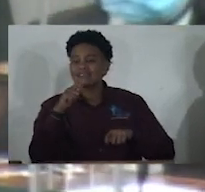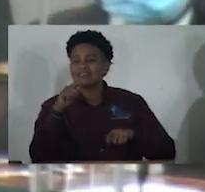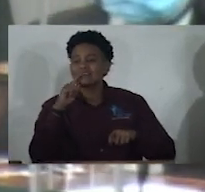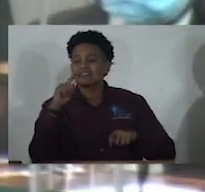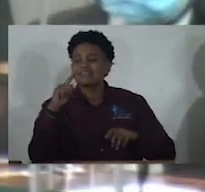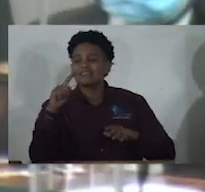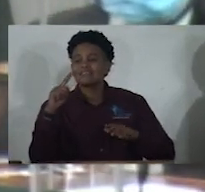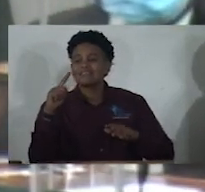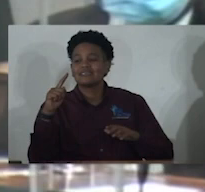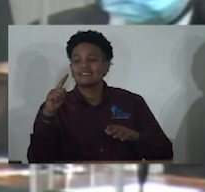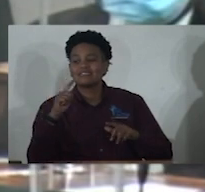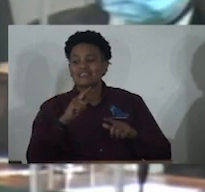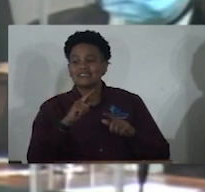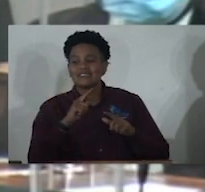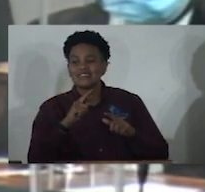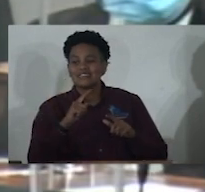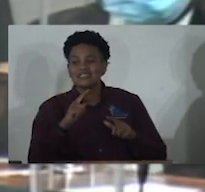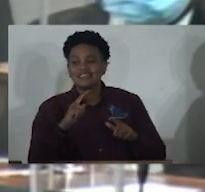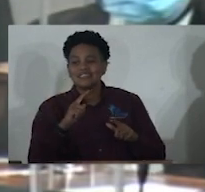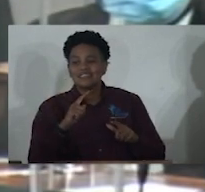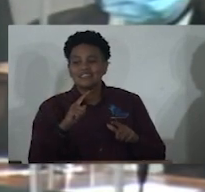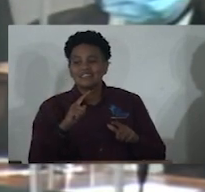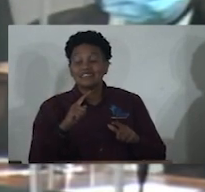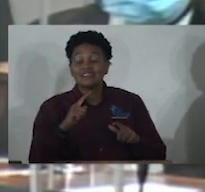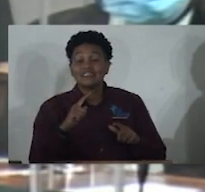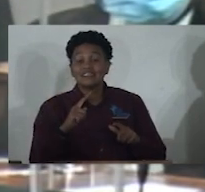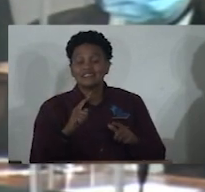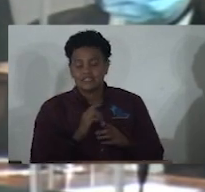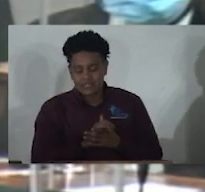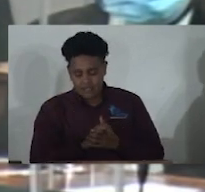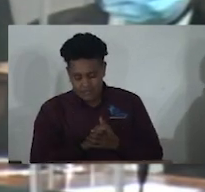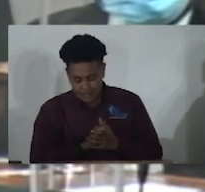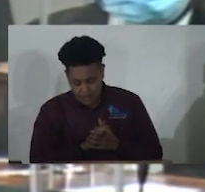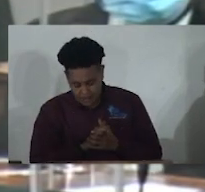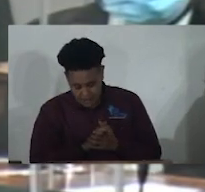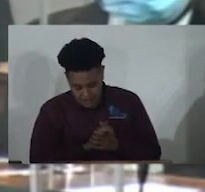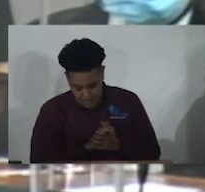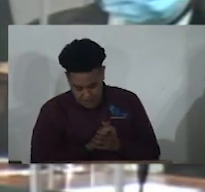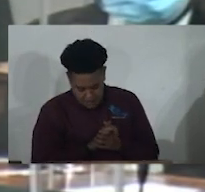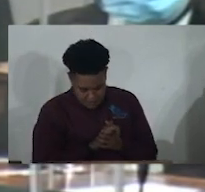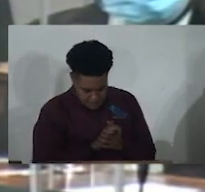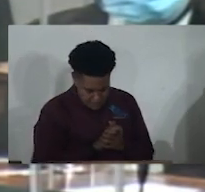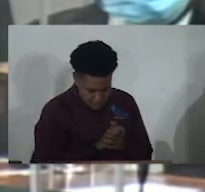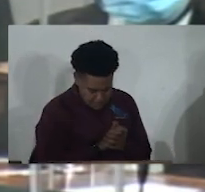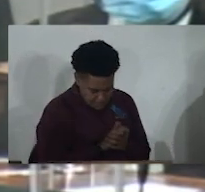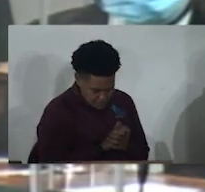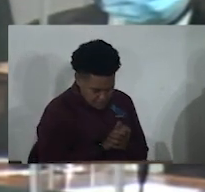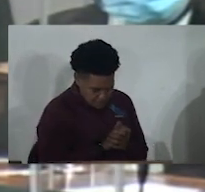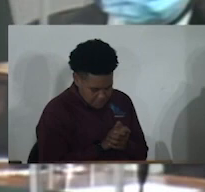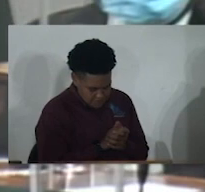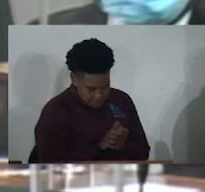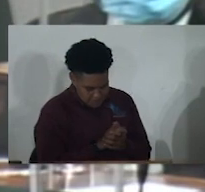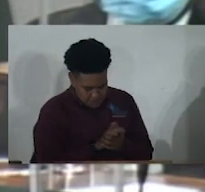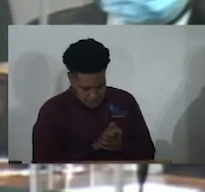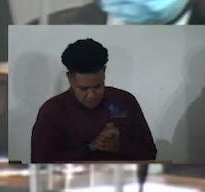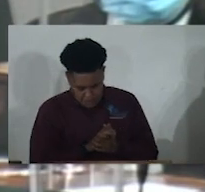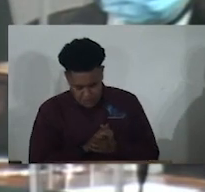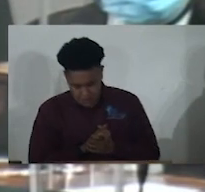sanctions for offences that are already in the principal